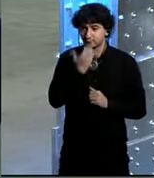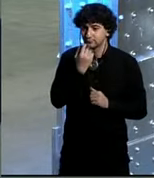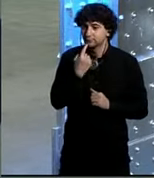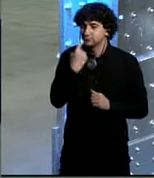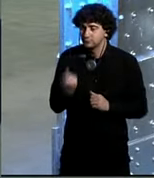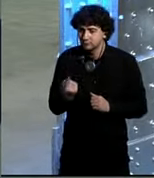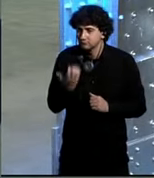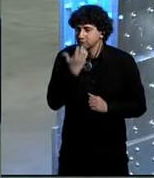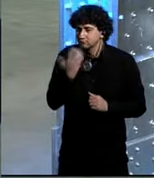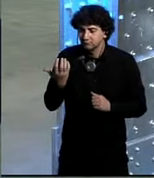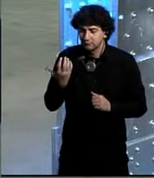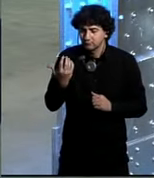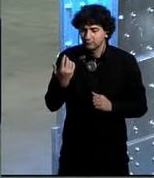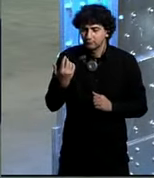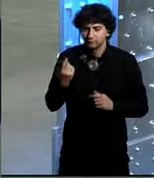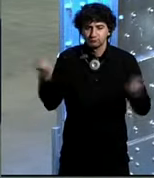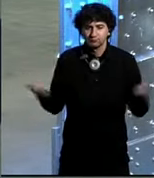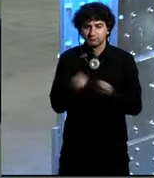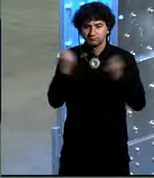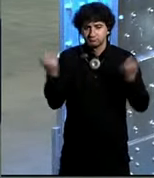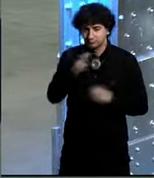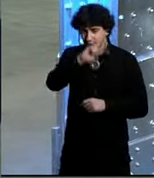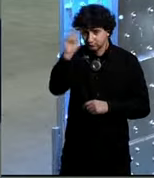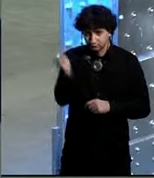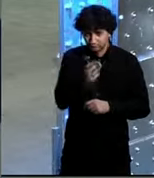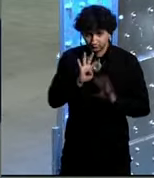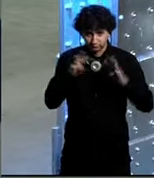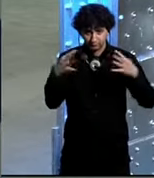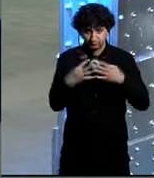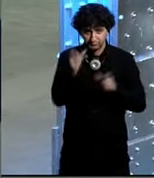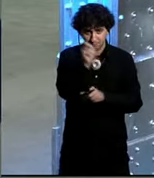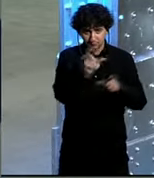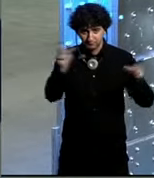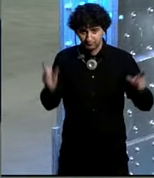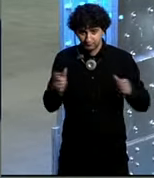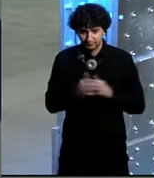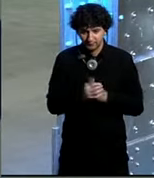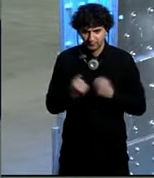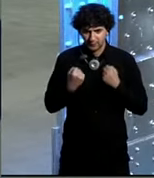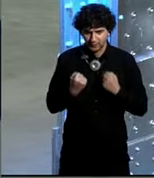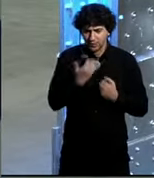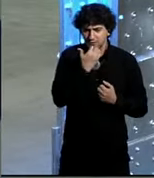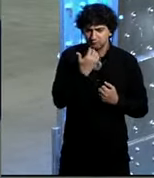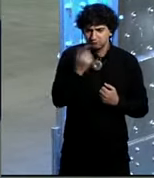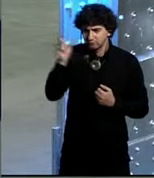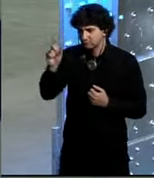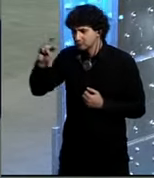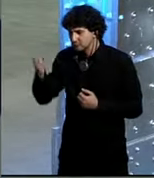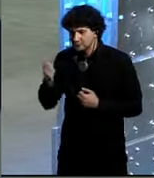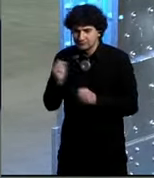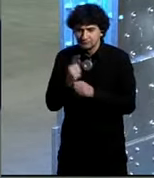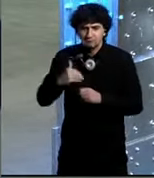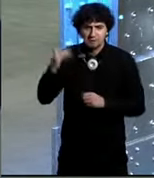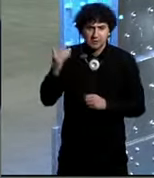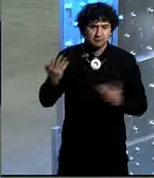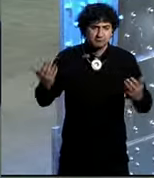build a transmedia campaign about the people of energy, someone else would have gotten the job. So it's not in all industries, but